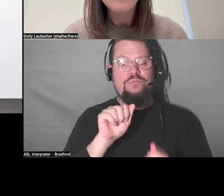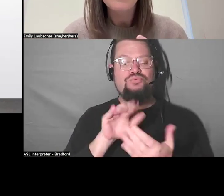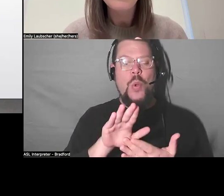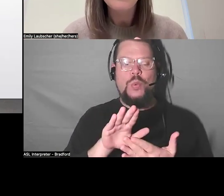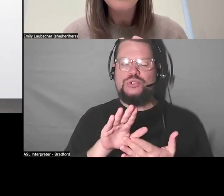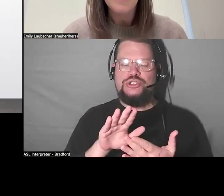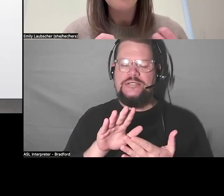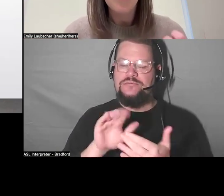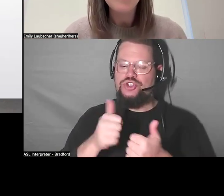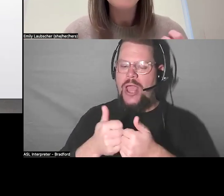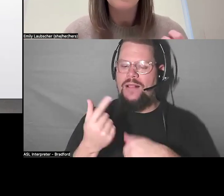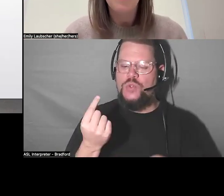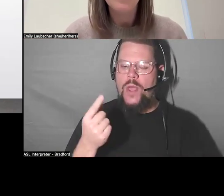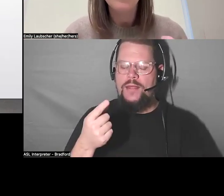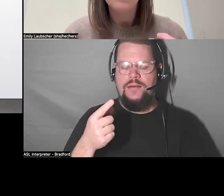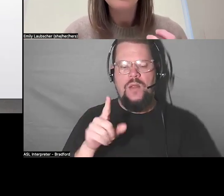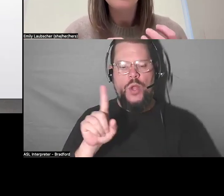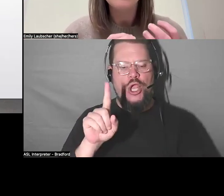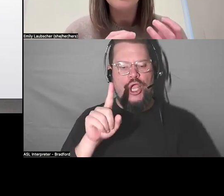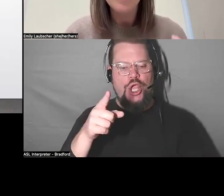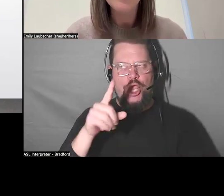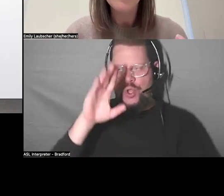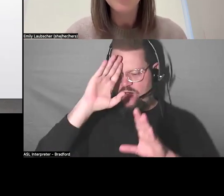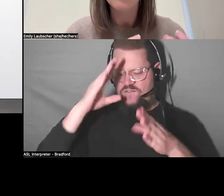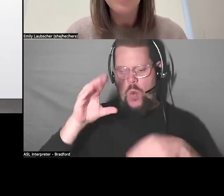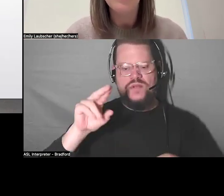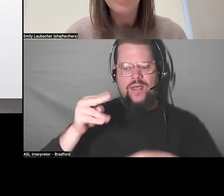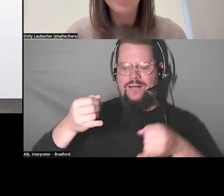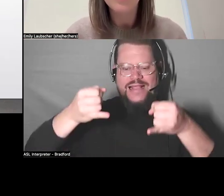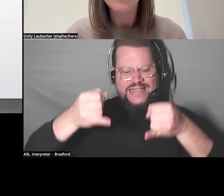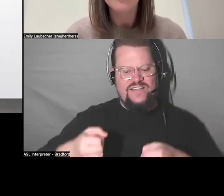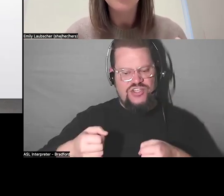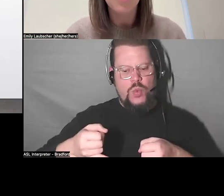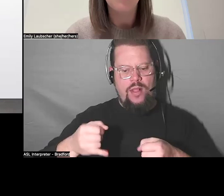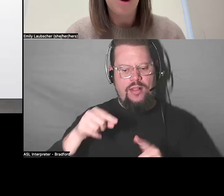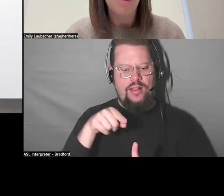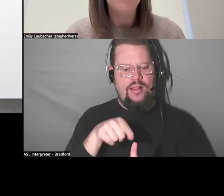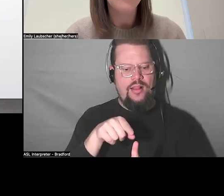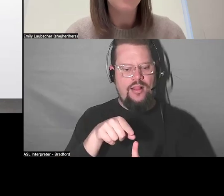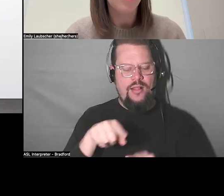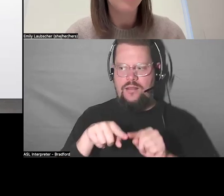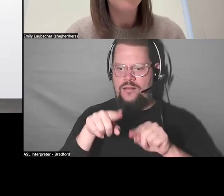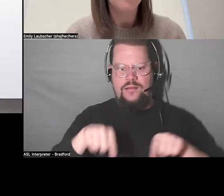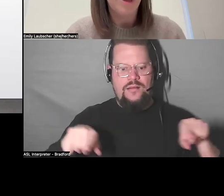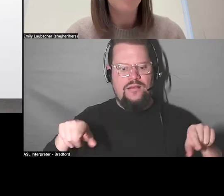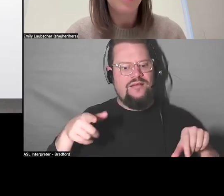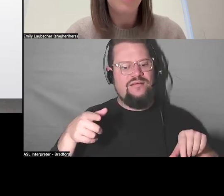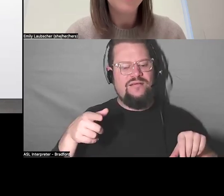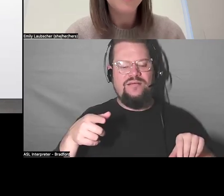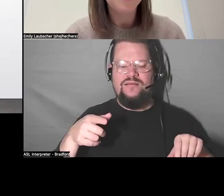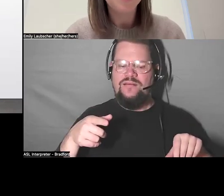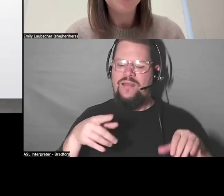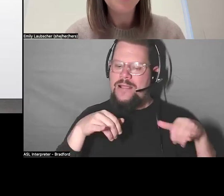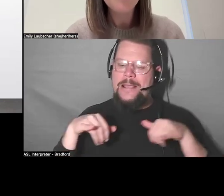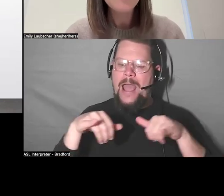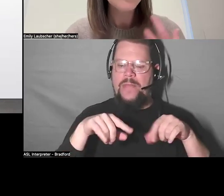is that focus on the individual variation that is so common in early